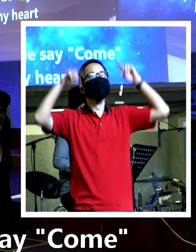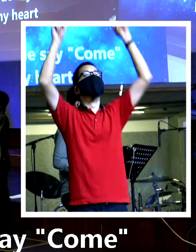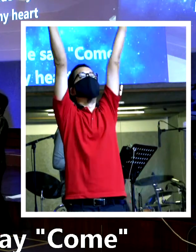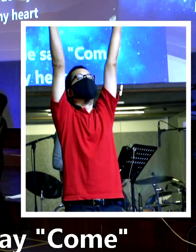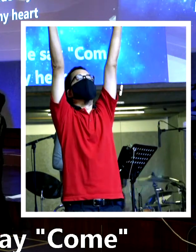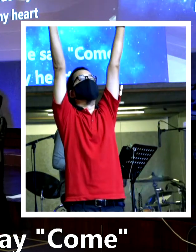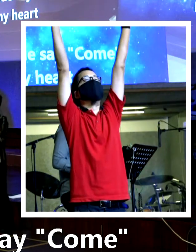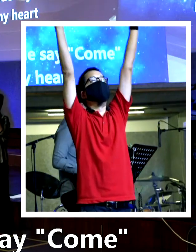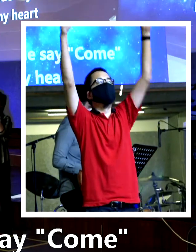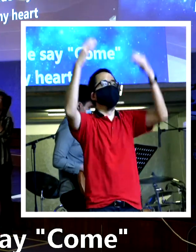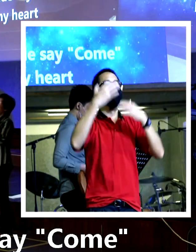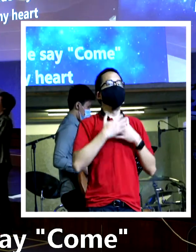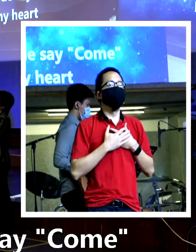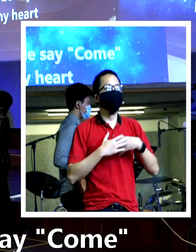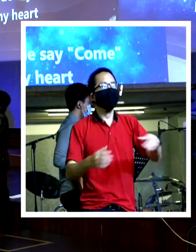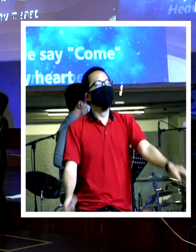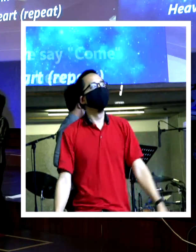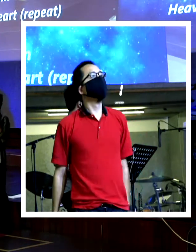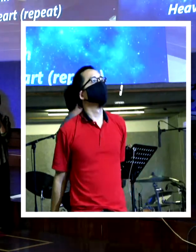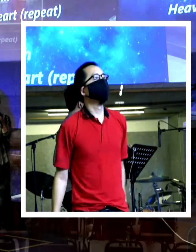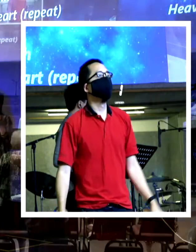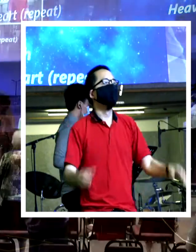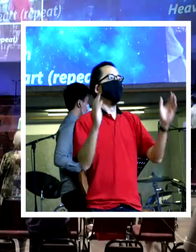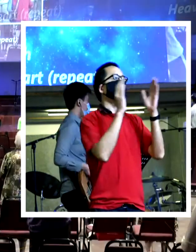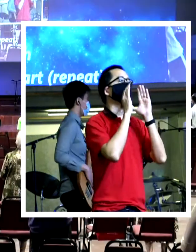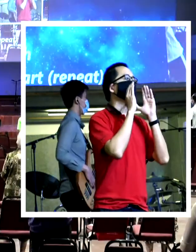say heaven is in my heart. Okay, let's clap our hands.